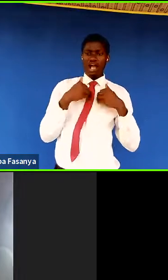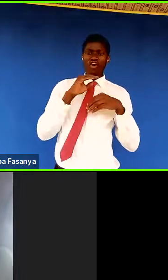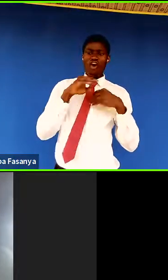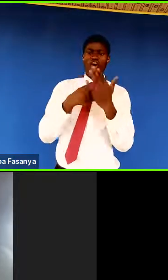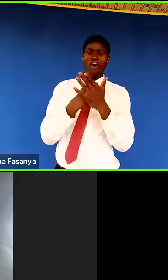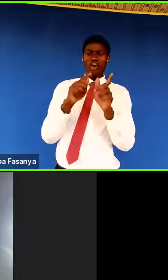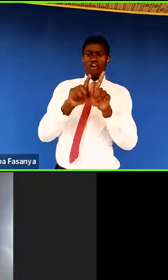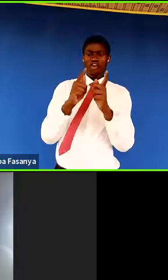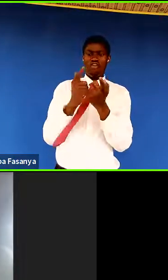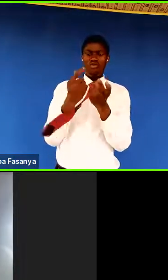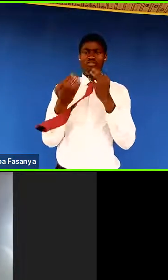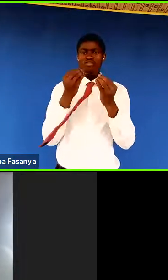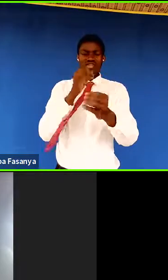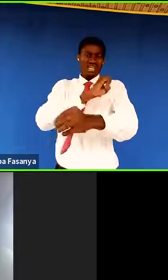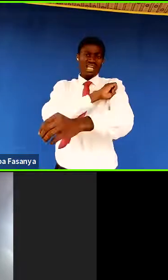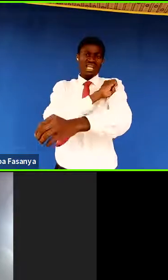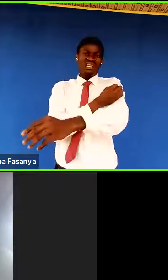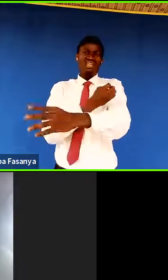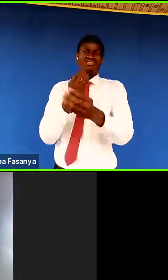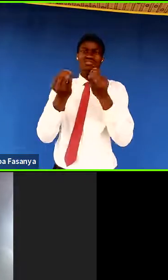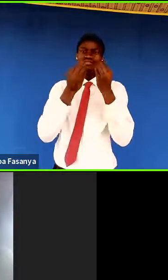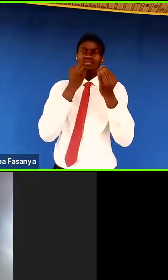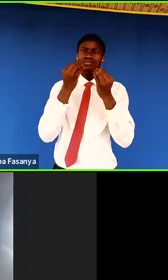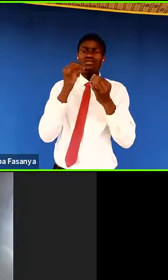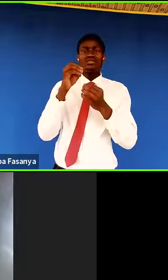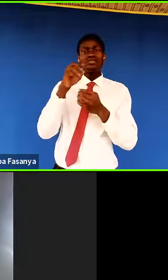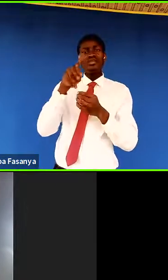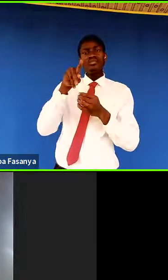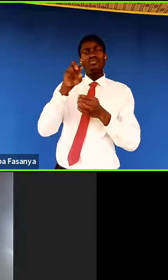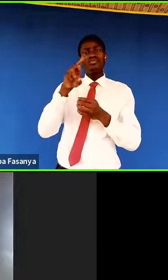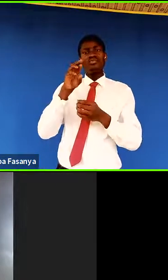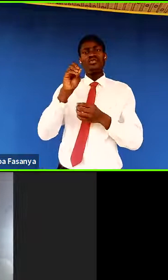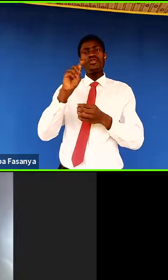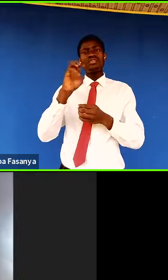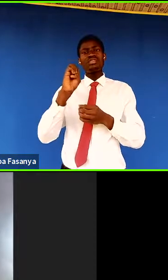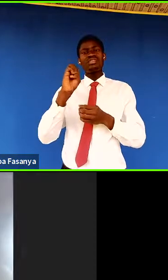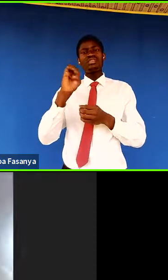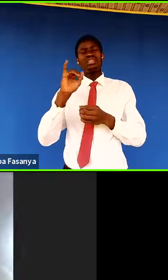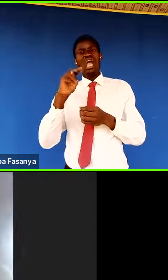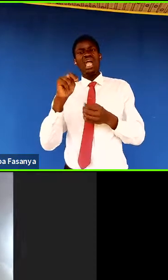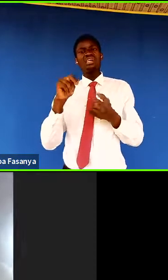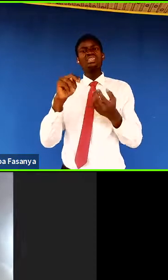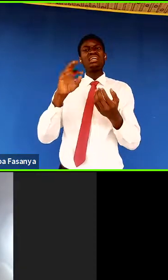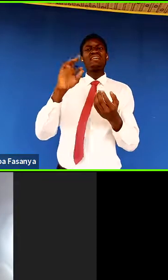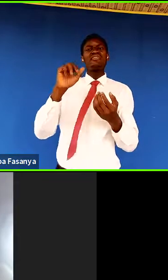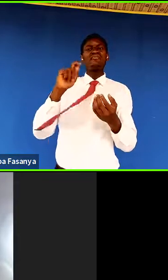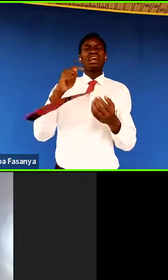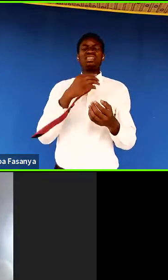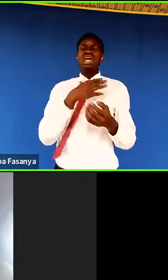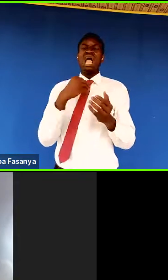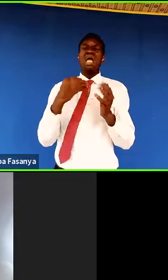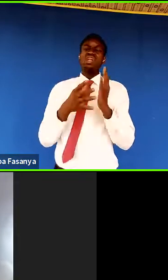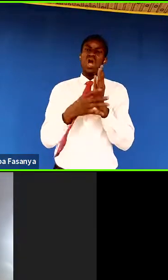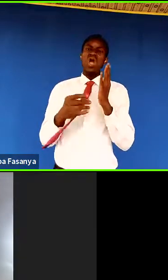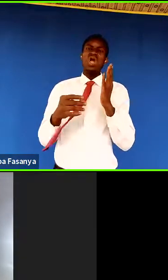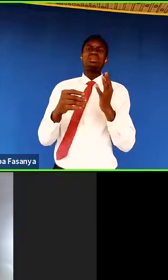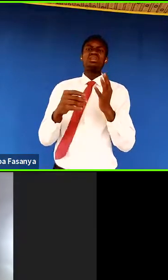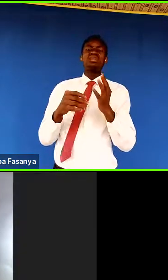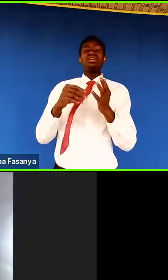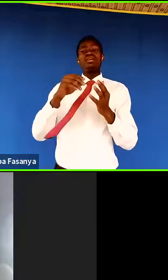protein, the fats and oil, the minerals and vitamins are there.